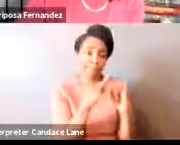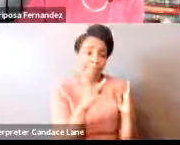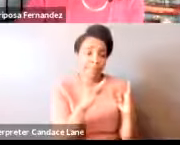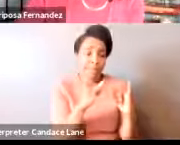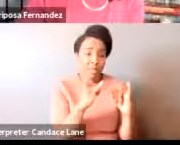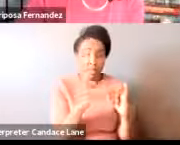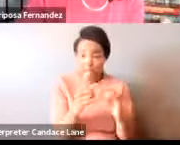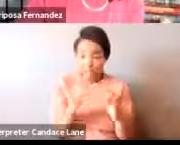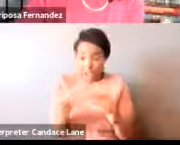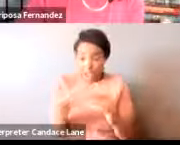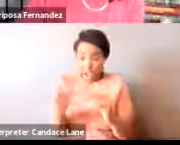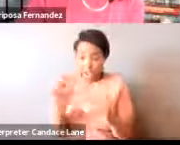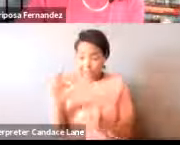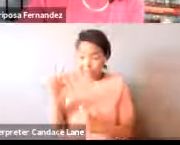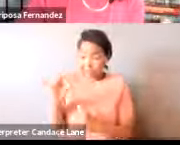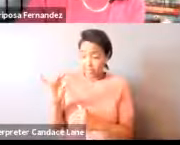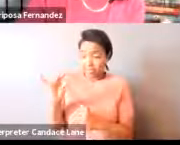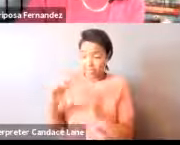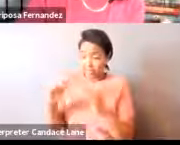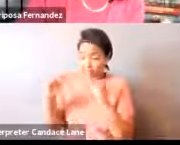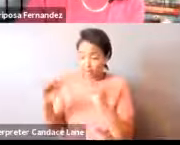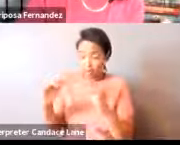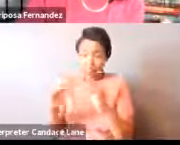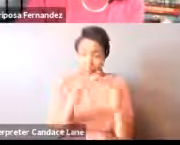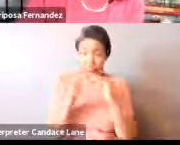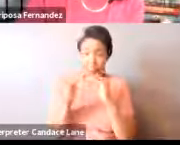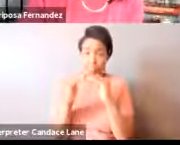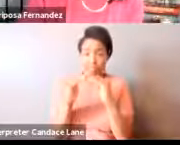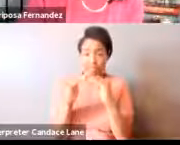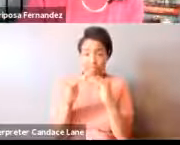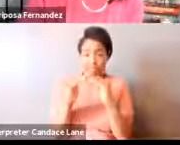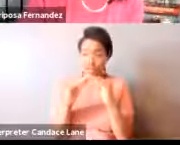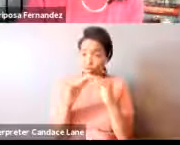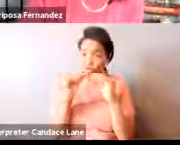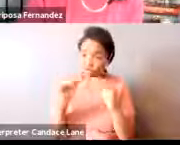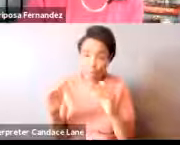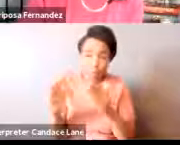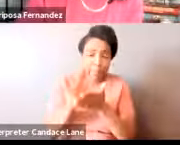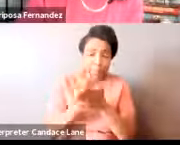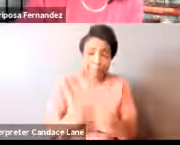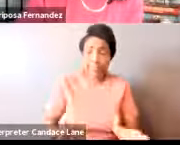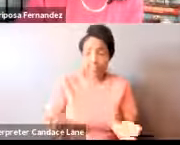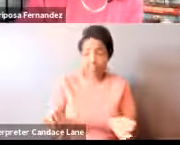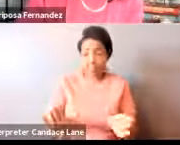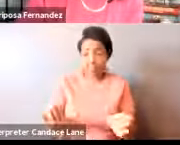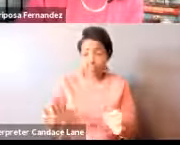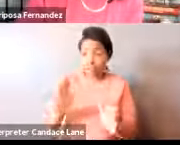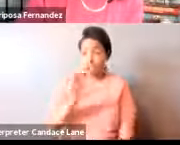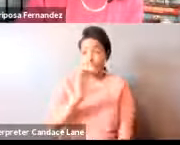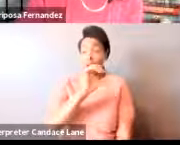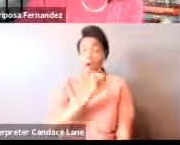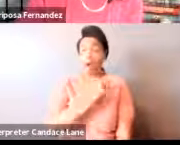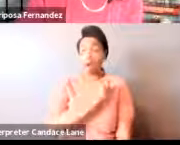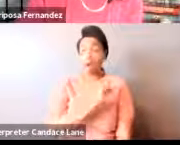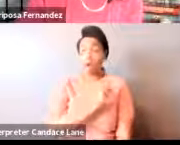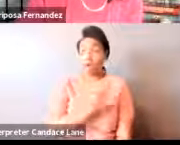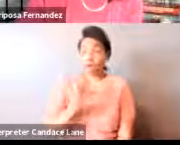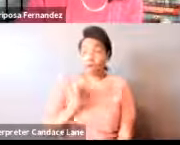peace. The year before the Atlanta police found that Black man with the thick glasses and the big afro and said he was the